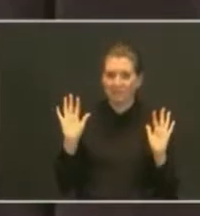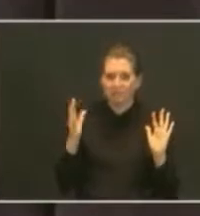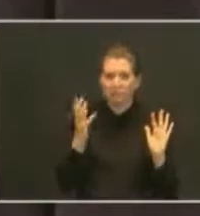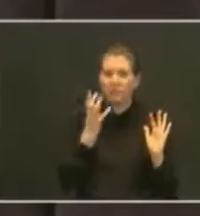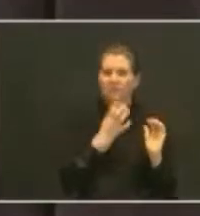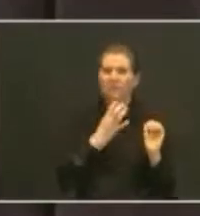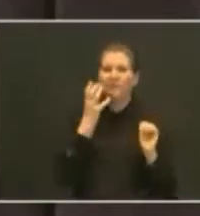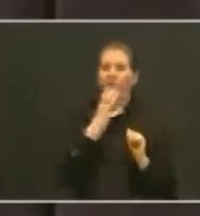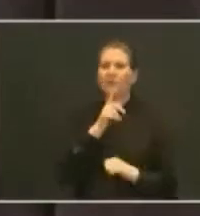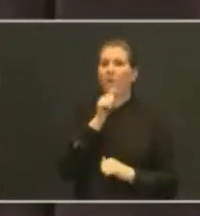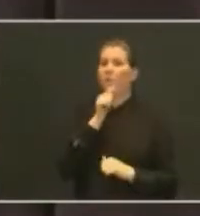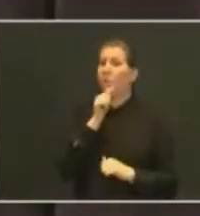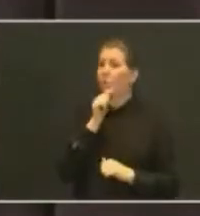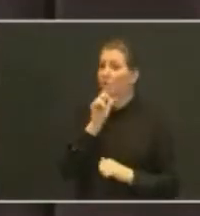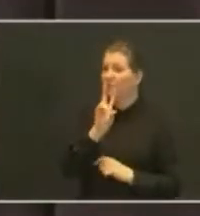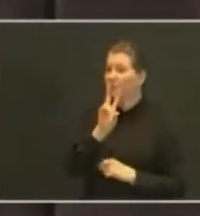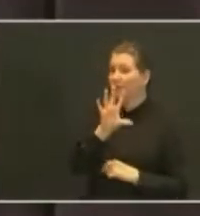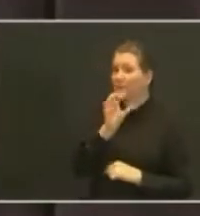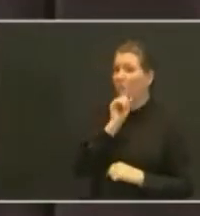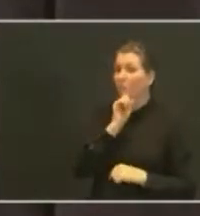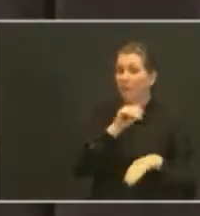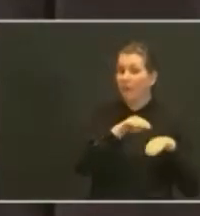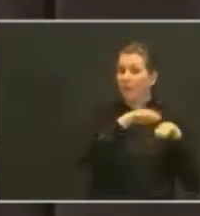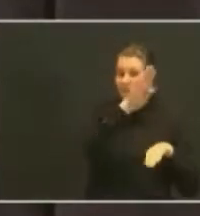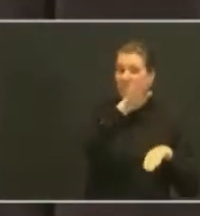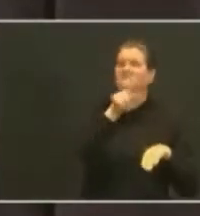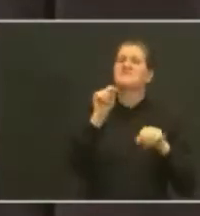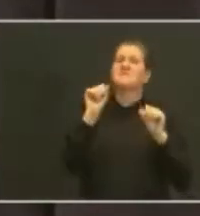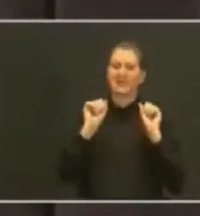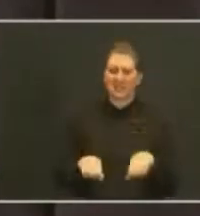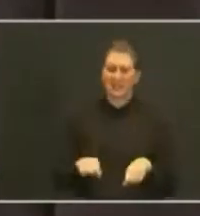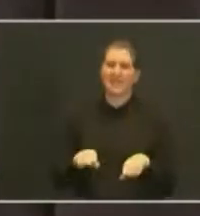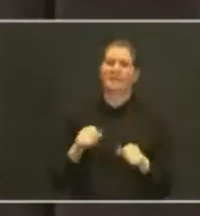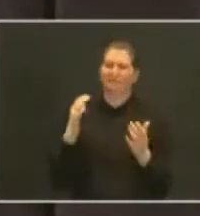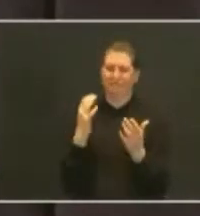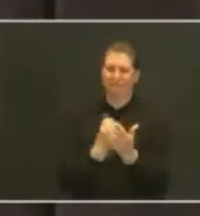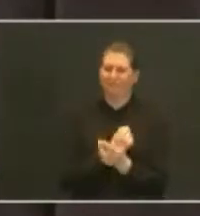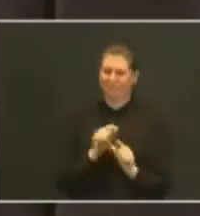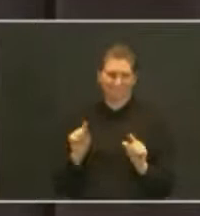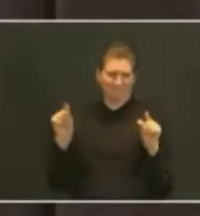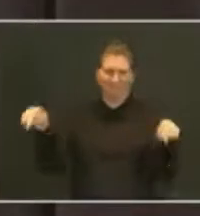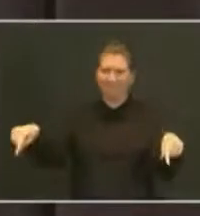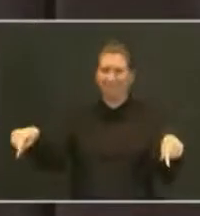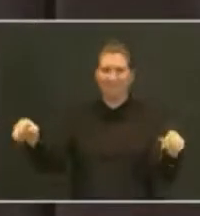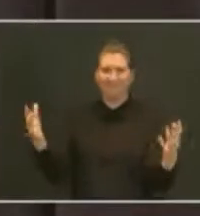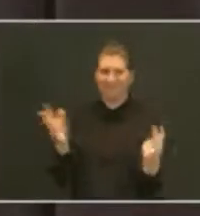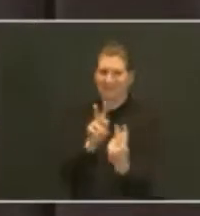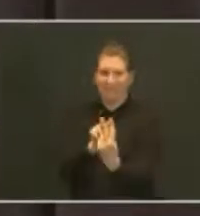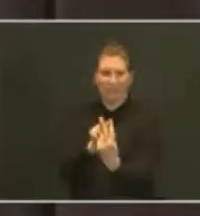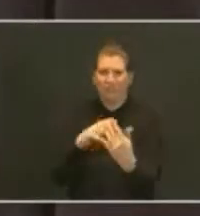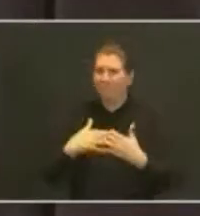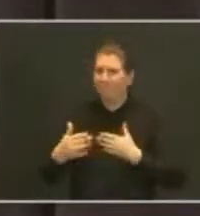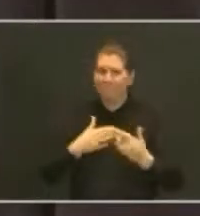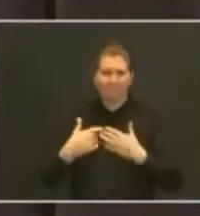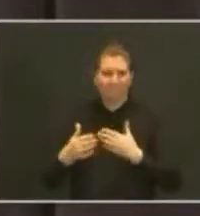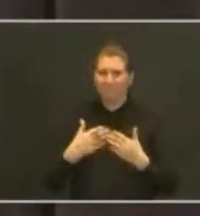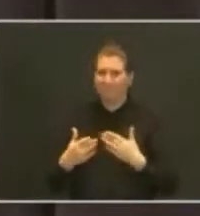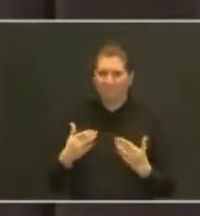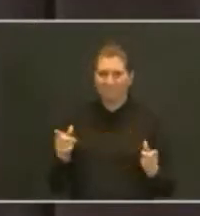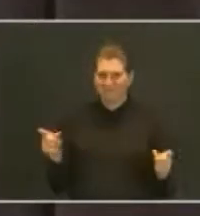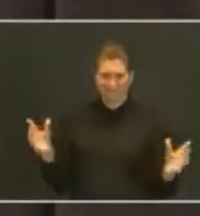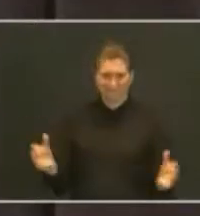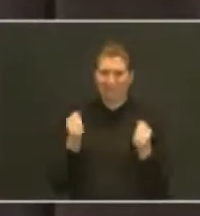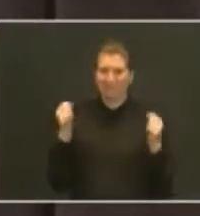years of age and older can try to make an appointment to be vaccinated at one of these 2 mass vaccination